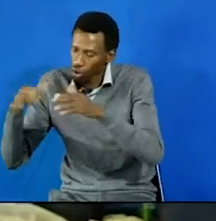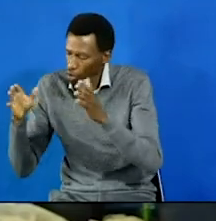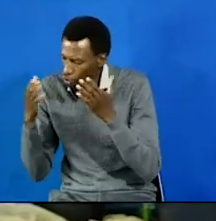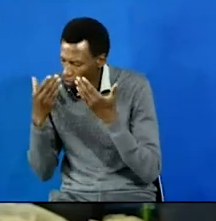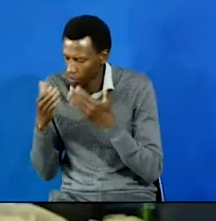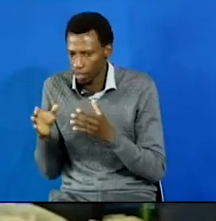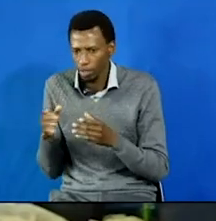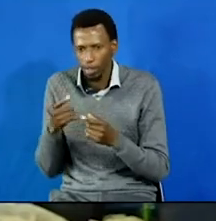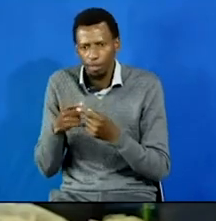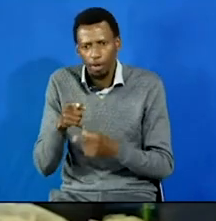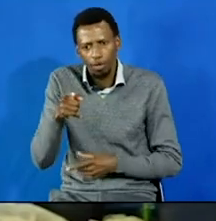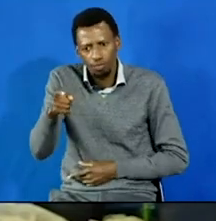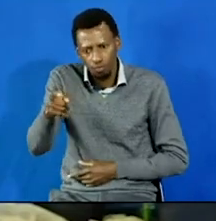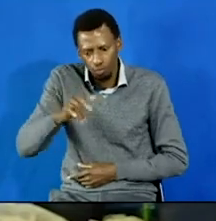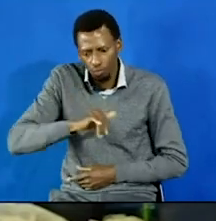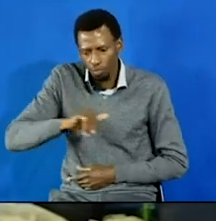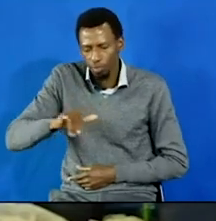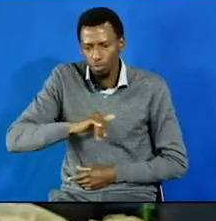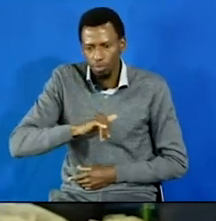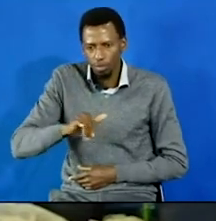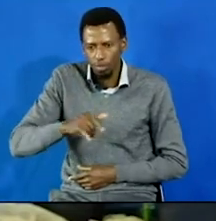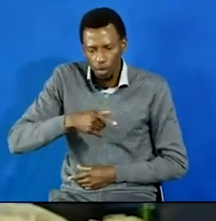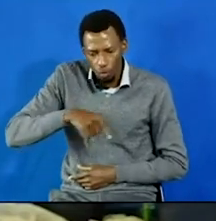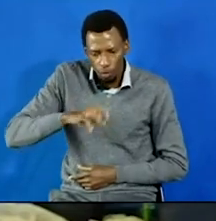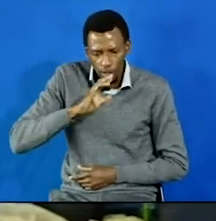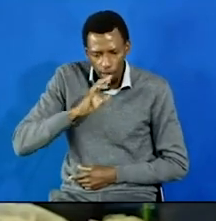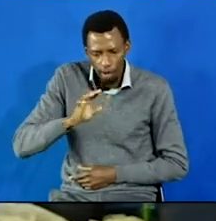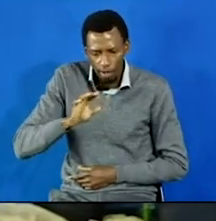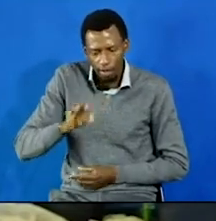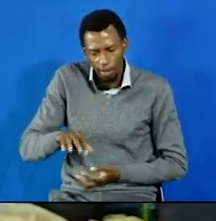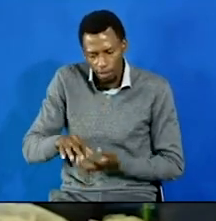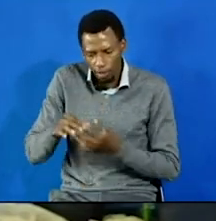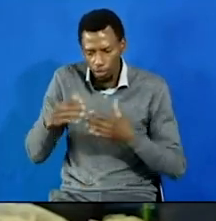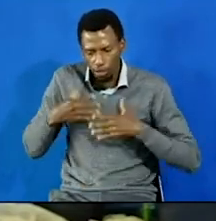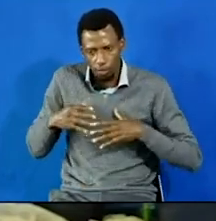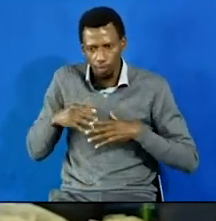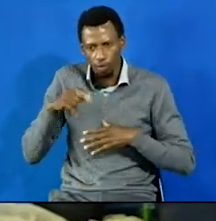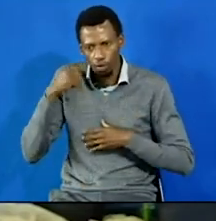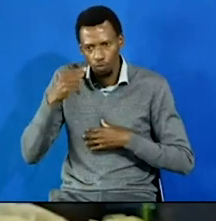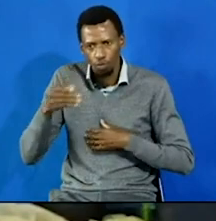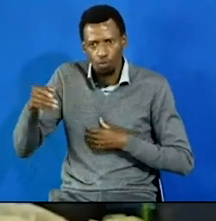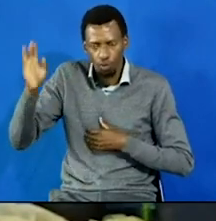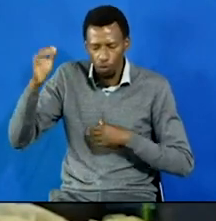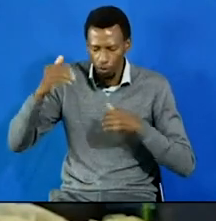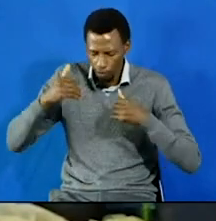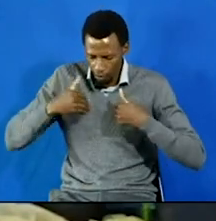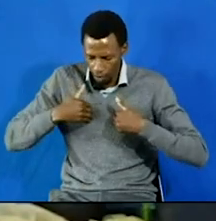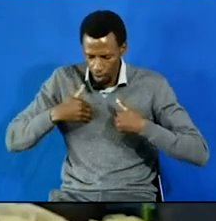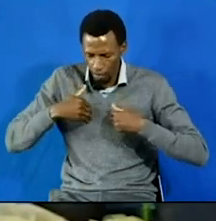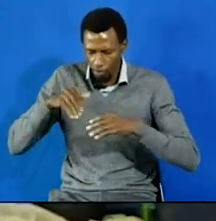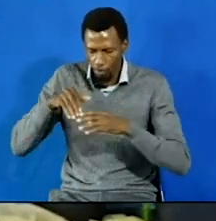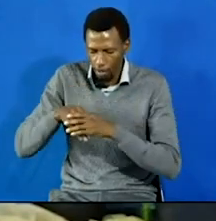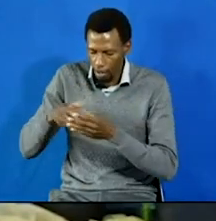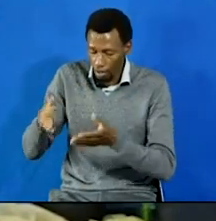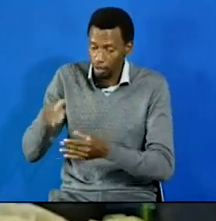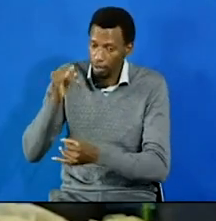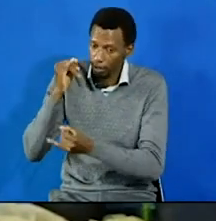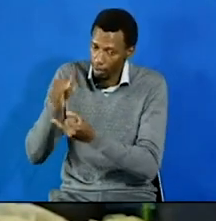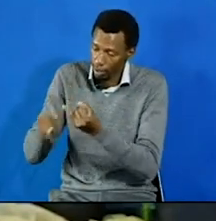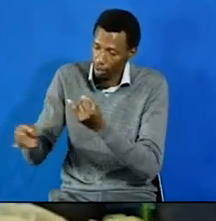me are the people, the remnant that God has in these last days to stand